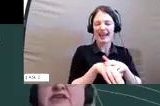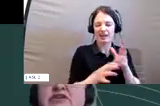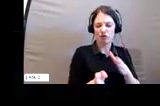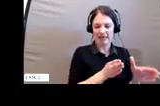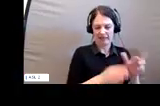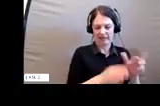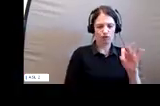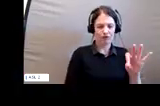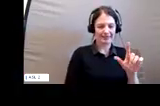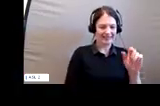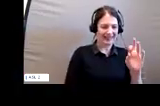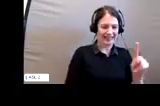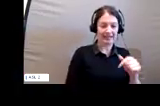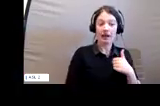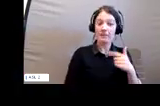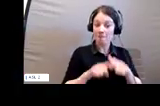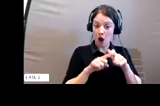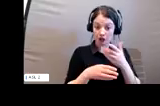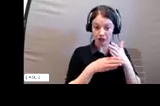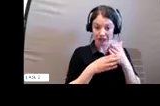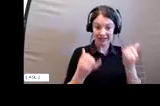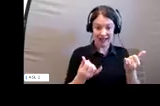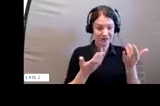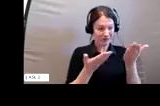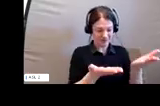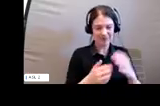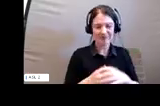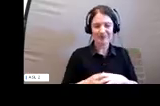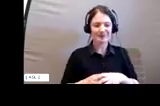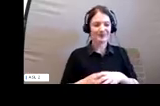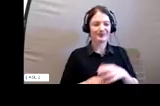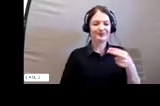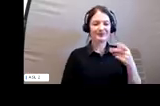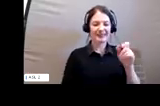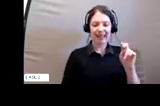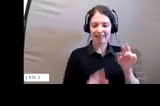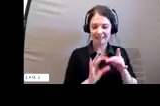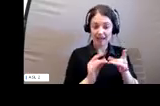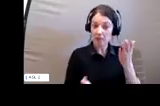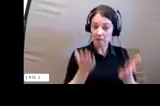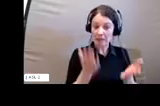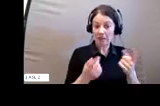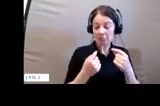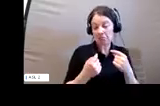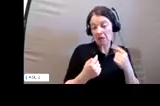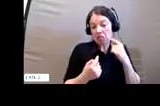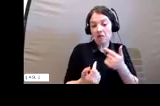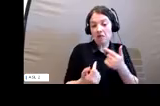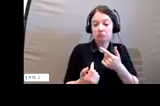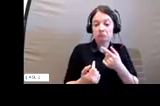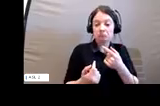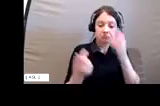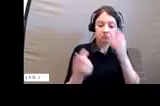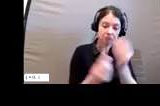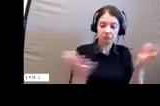that. So I'll stop sharing my screen. And what we thought we would do now is just tell a couple of stories